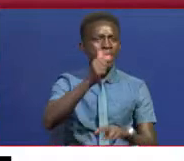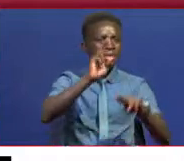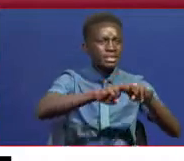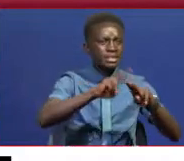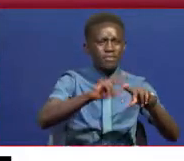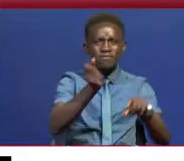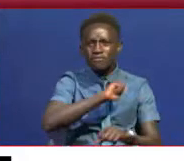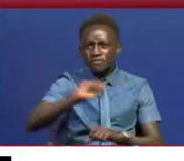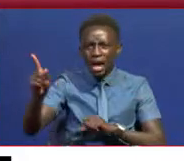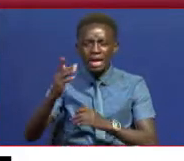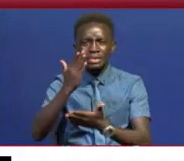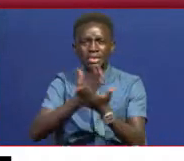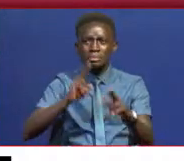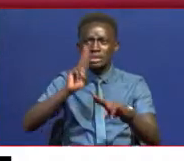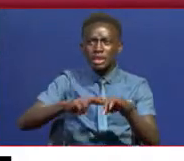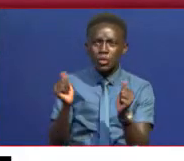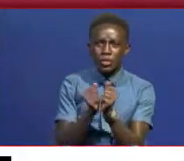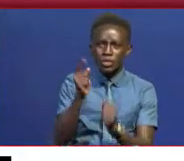hapa.